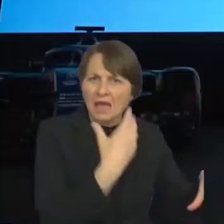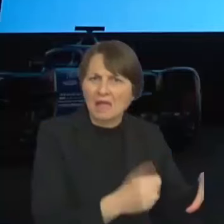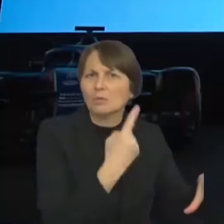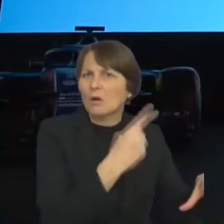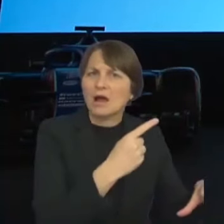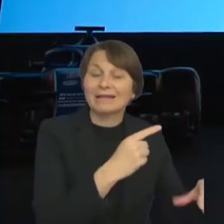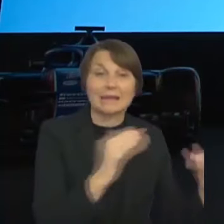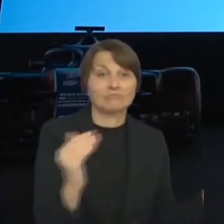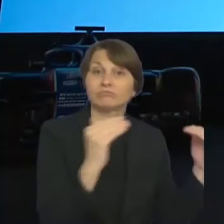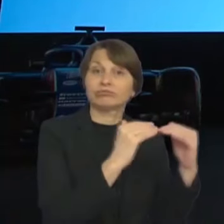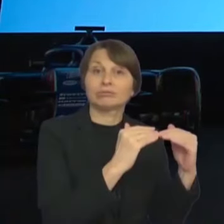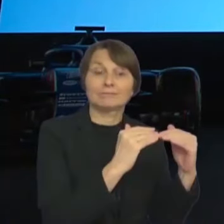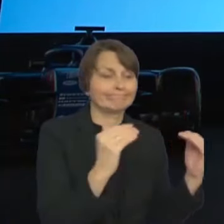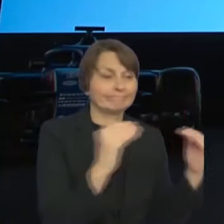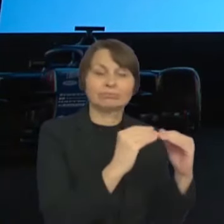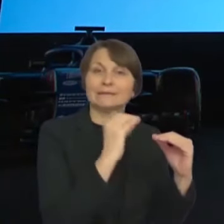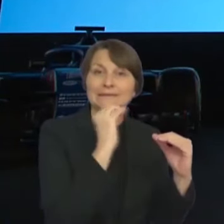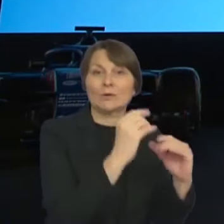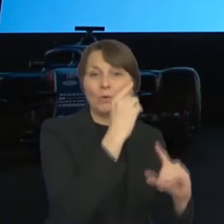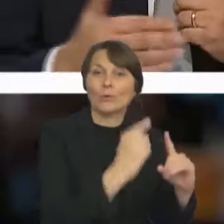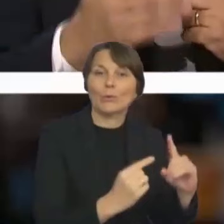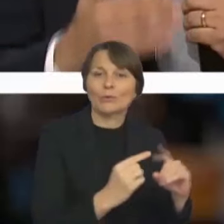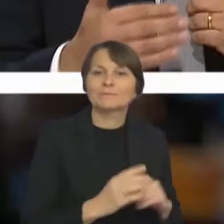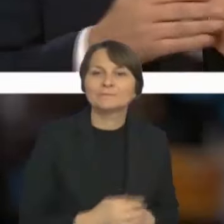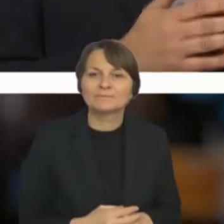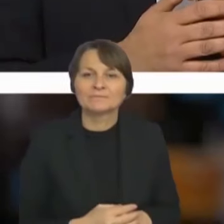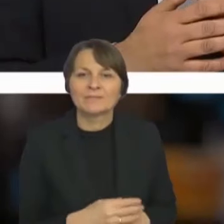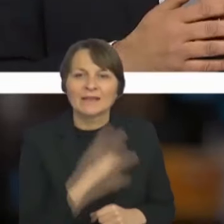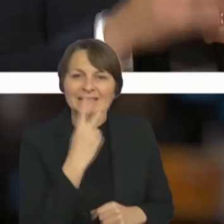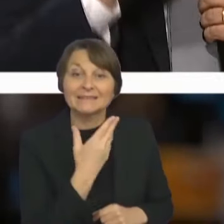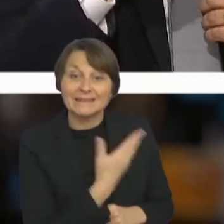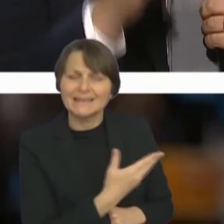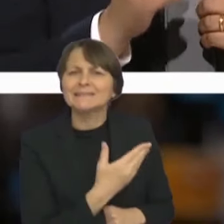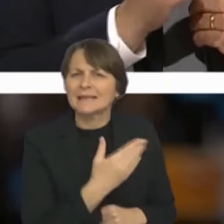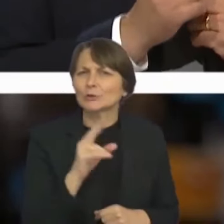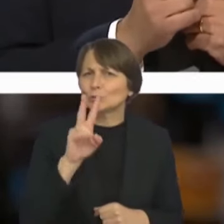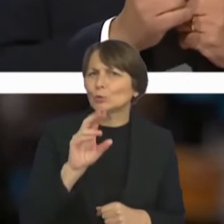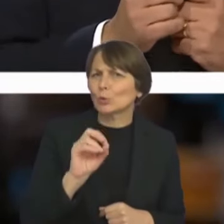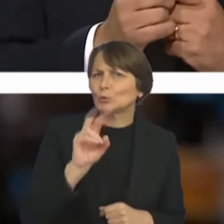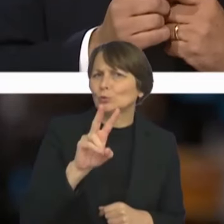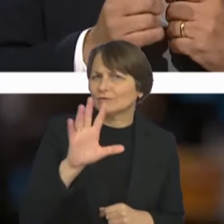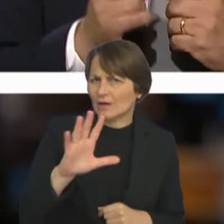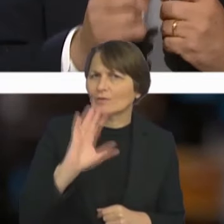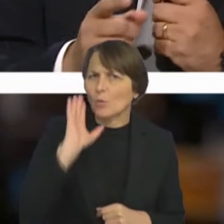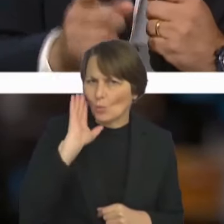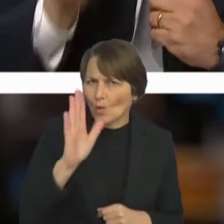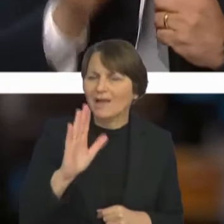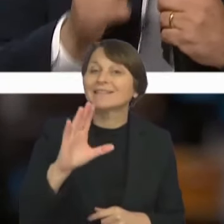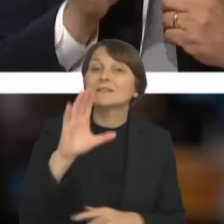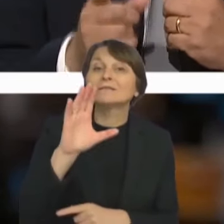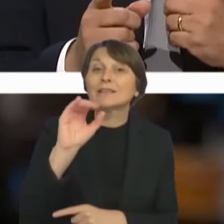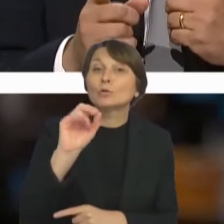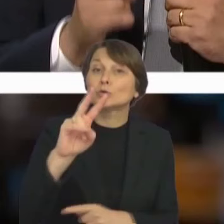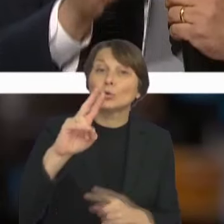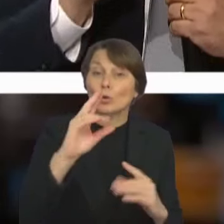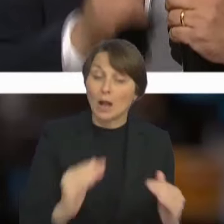hub or cluster in the north will also become carbon neutral by 2025, as well as our Cleon plant, where we make our